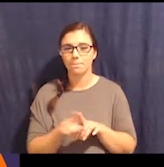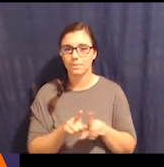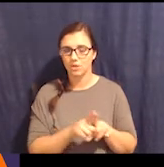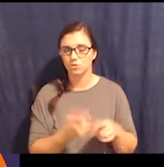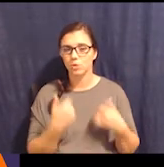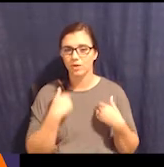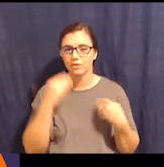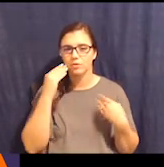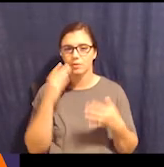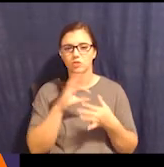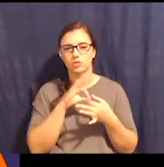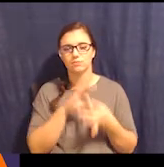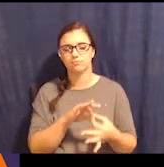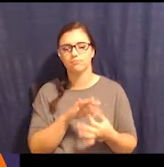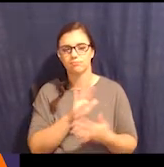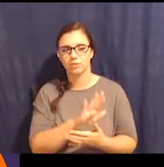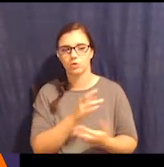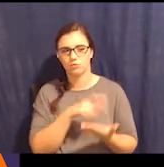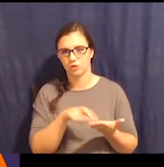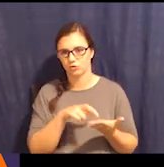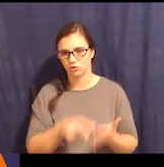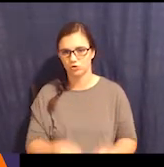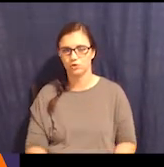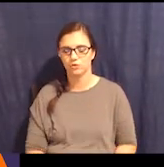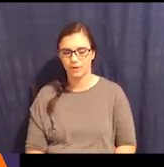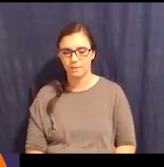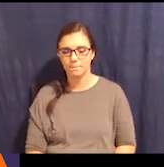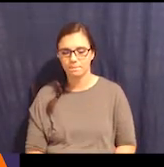you can access their website at